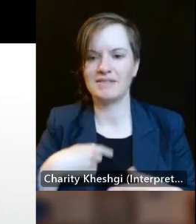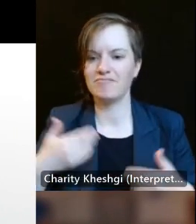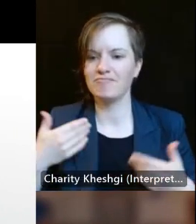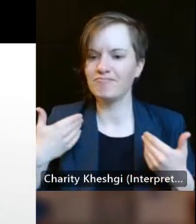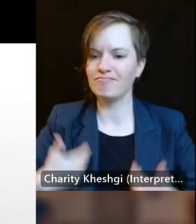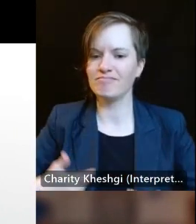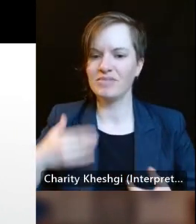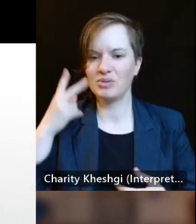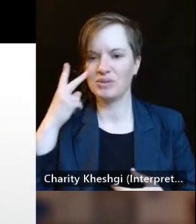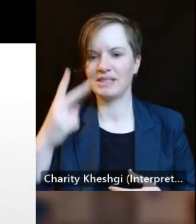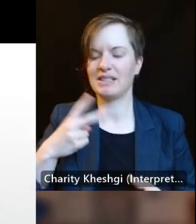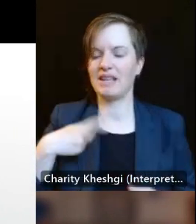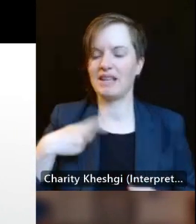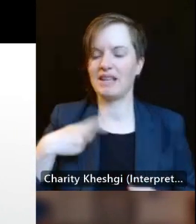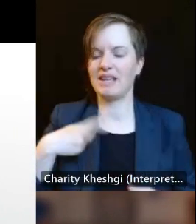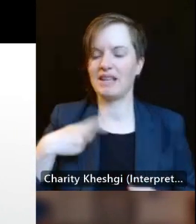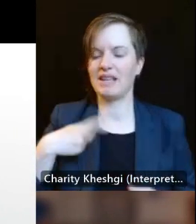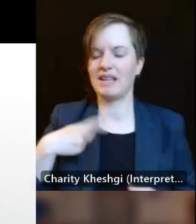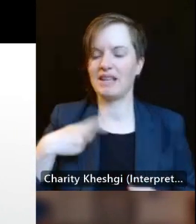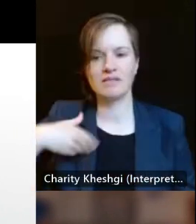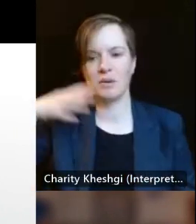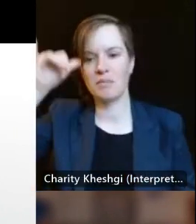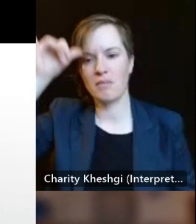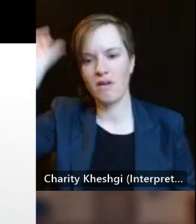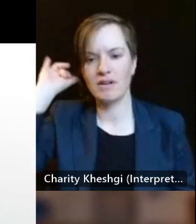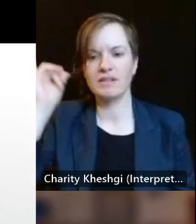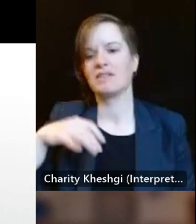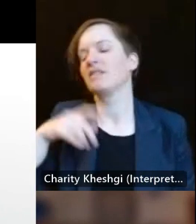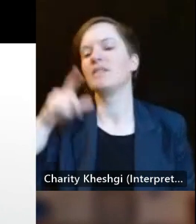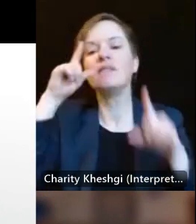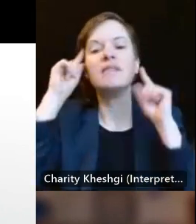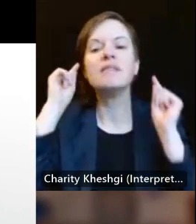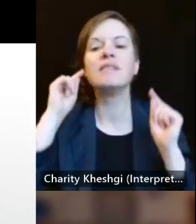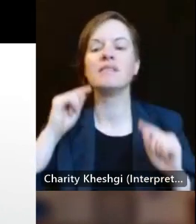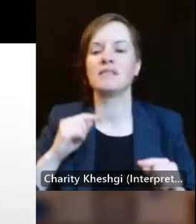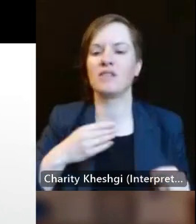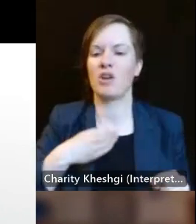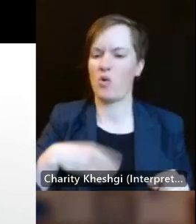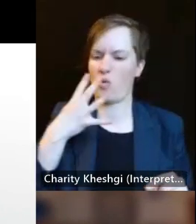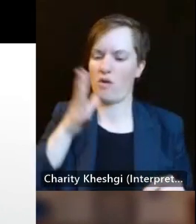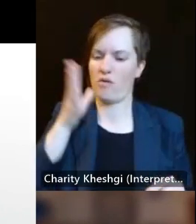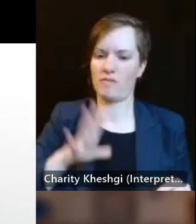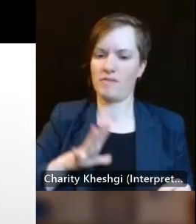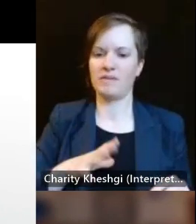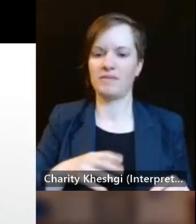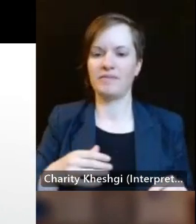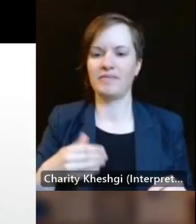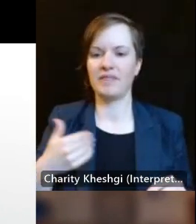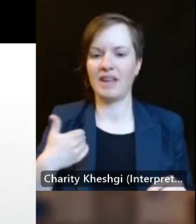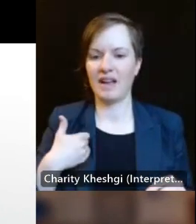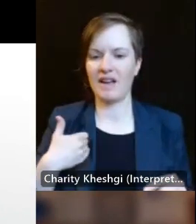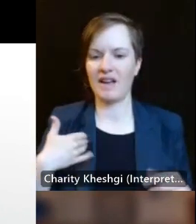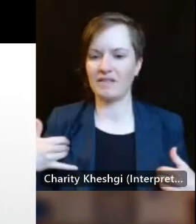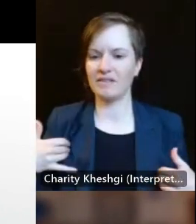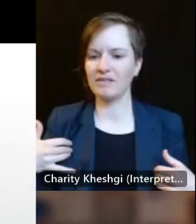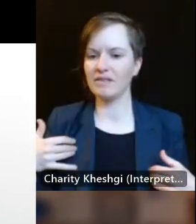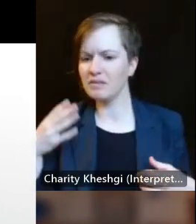glasses. I'm wearing a gold and black animal print shirt with a black sweater, and my background is